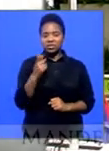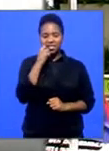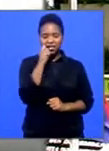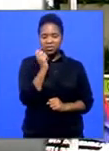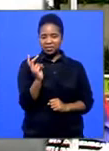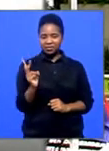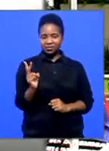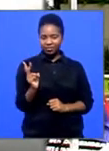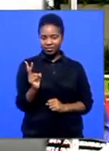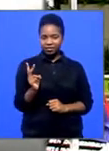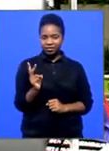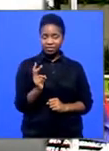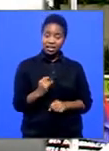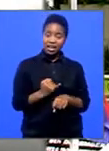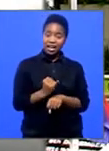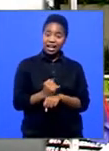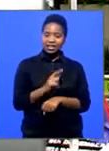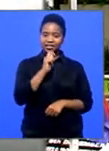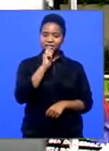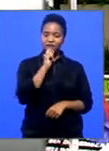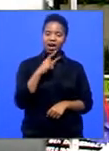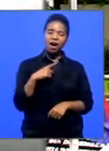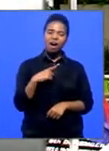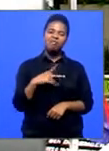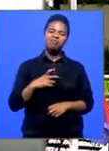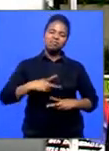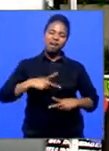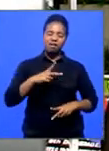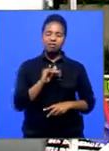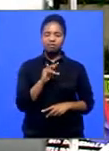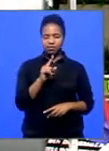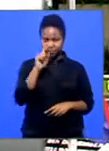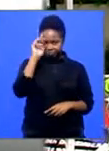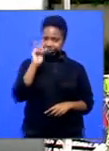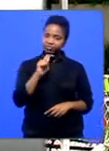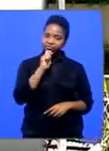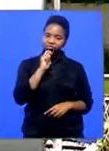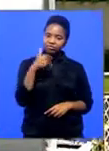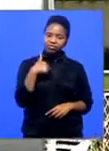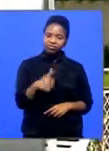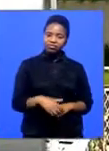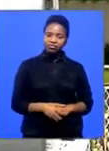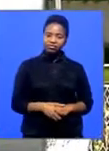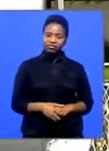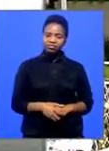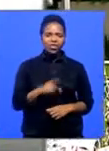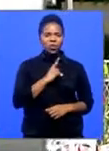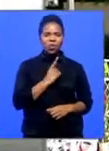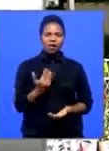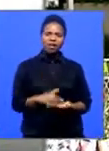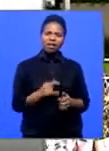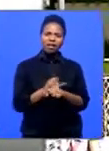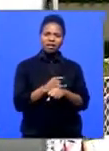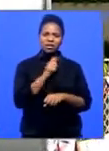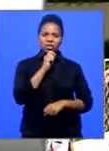with me here who came here early this morning just to pay their tributes. Morning, sir. How are you? I'm fine, thank you. Why did you come here so early